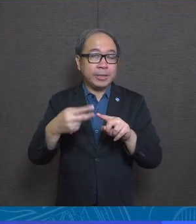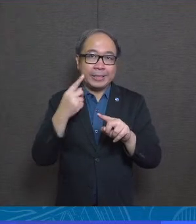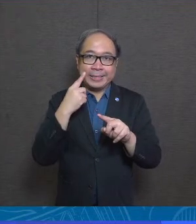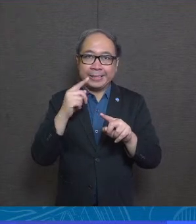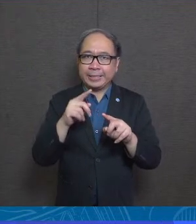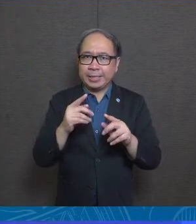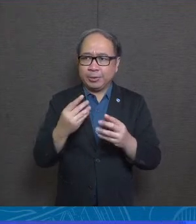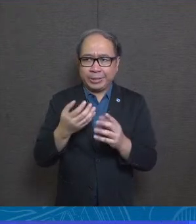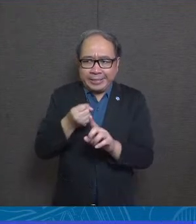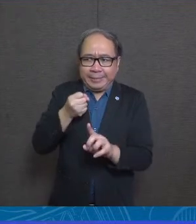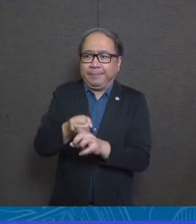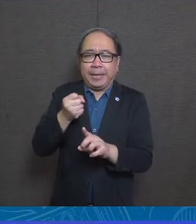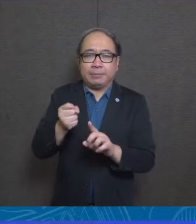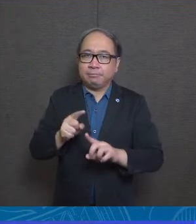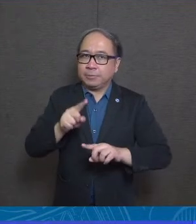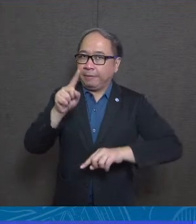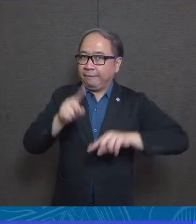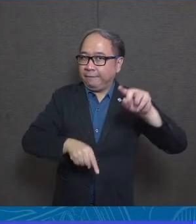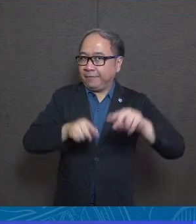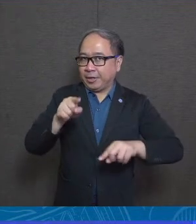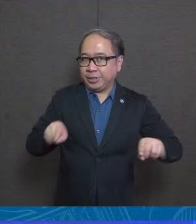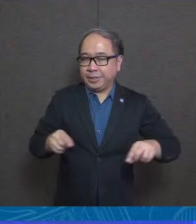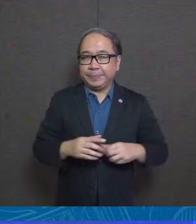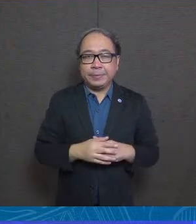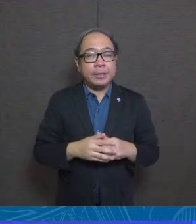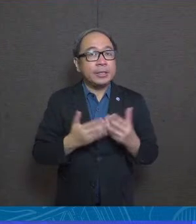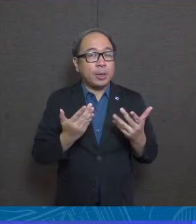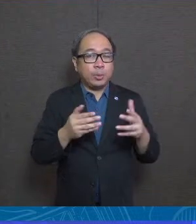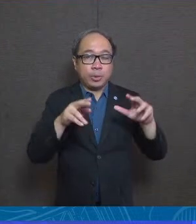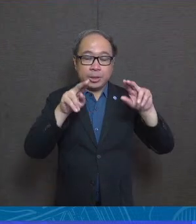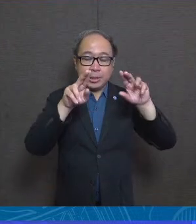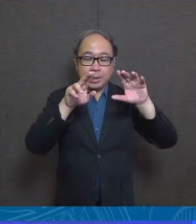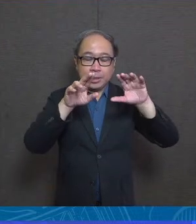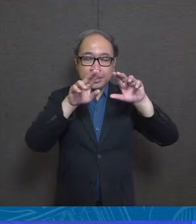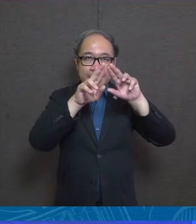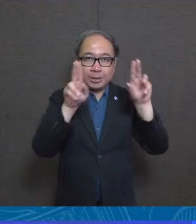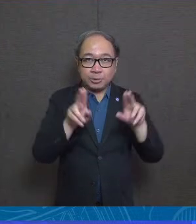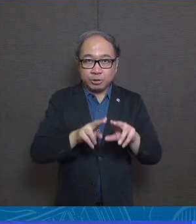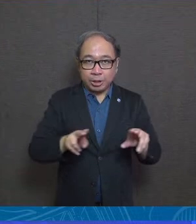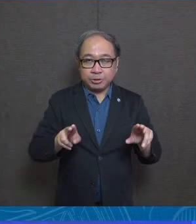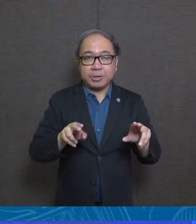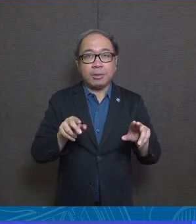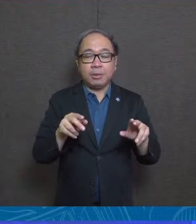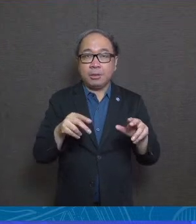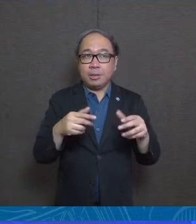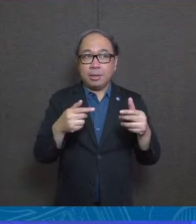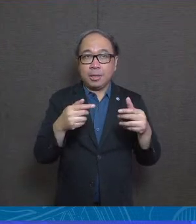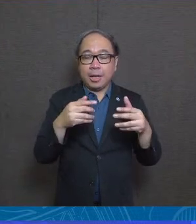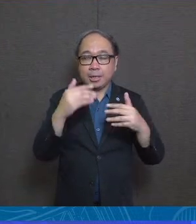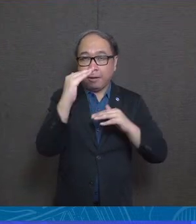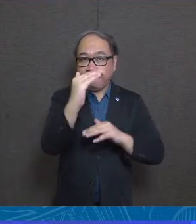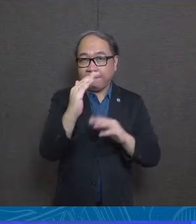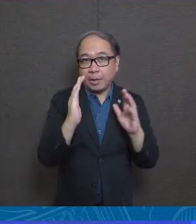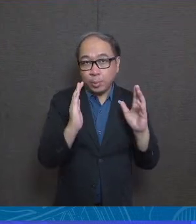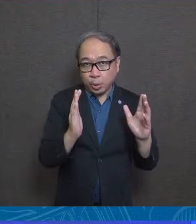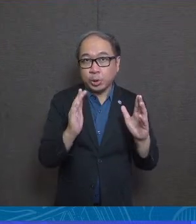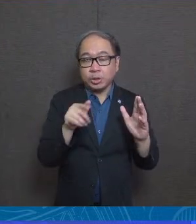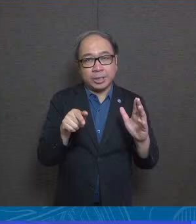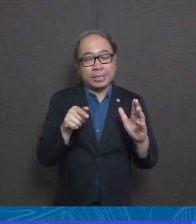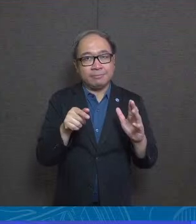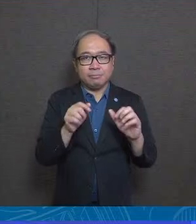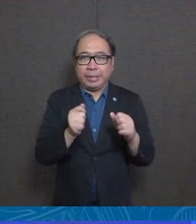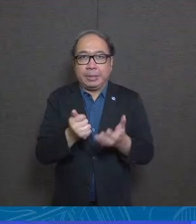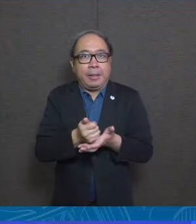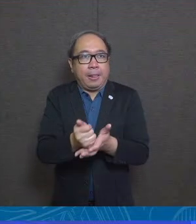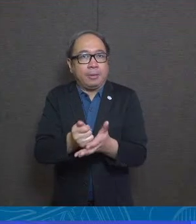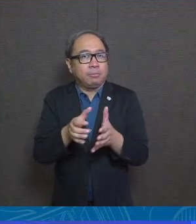us. That's where international frameworks and standard setting instruments come in. UNESCO has recently,